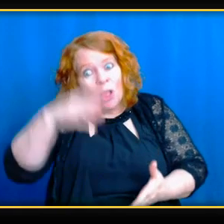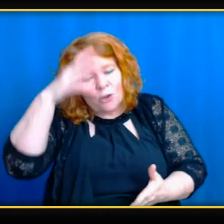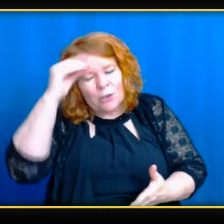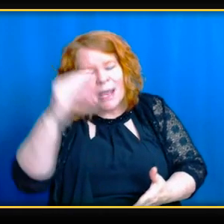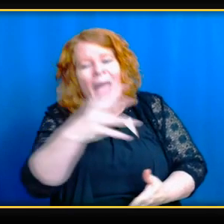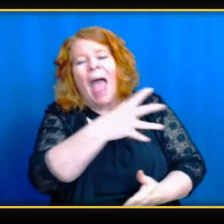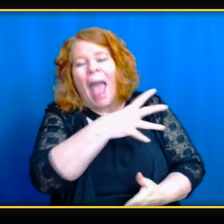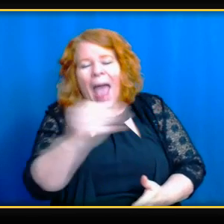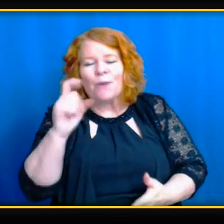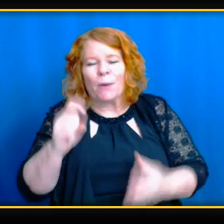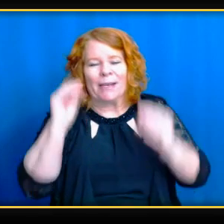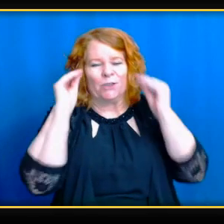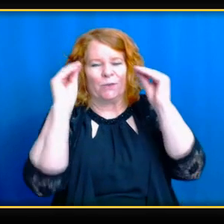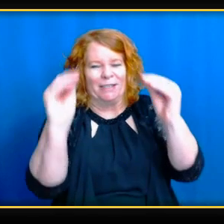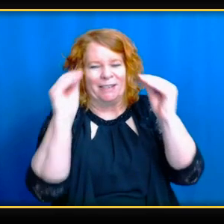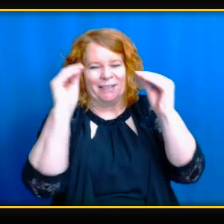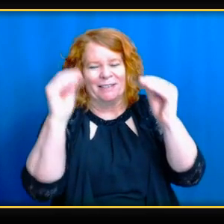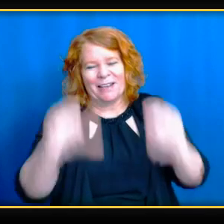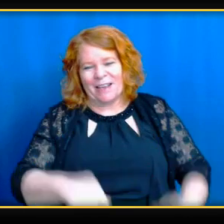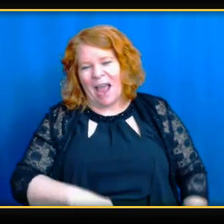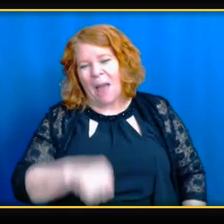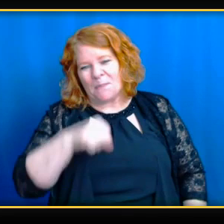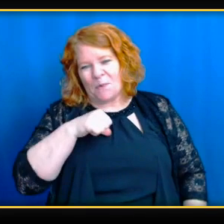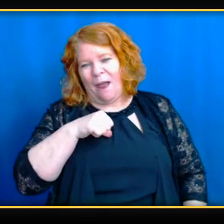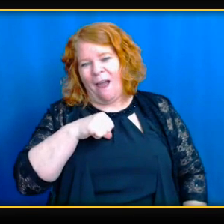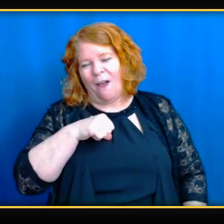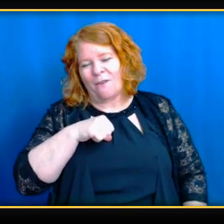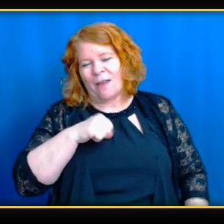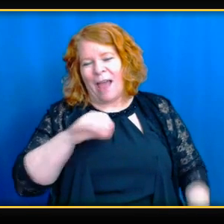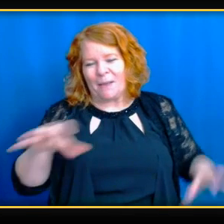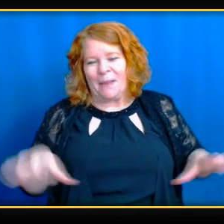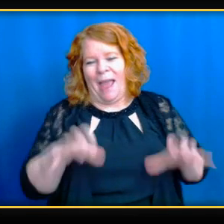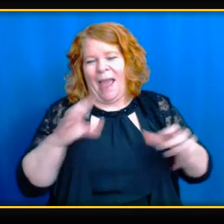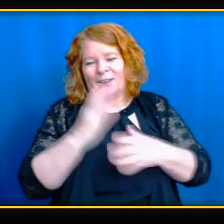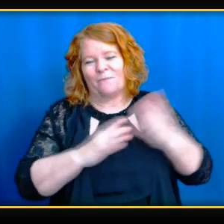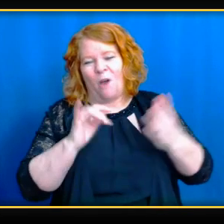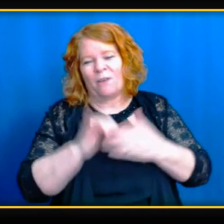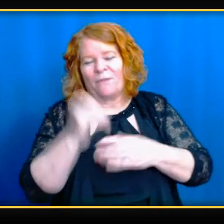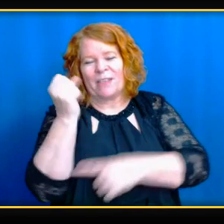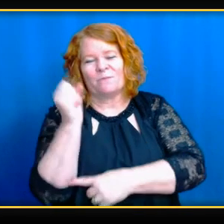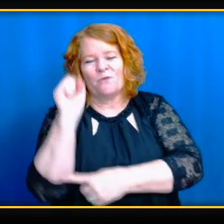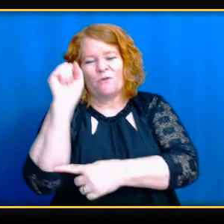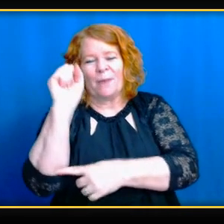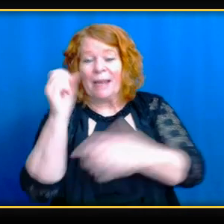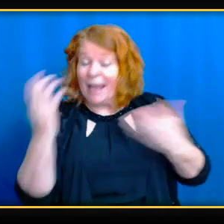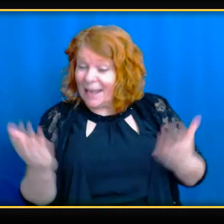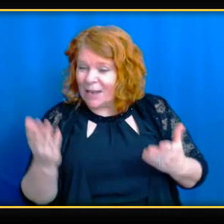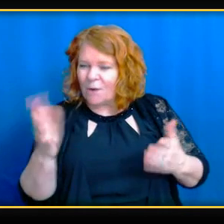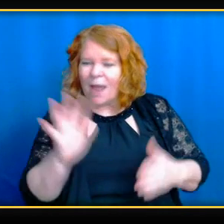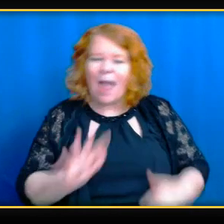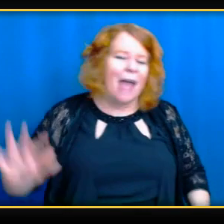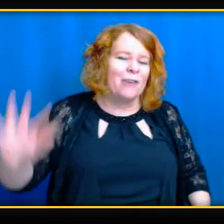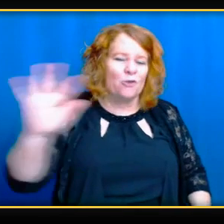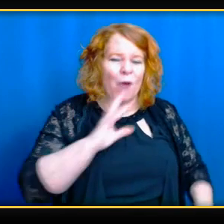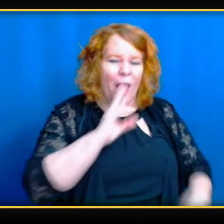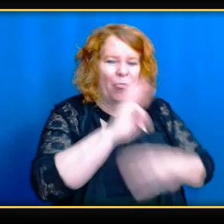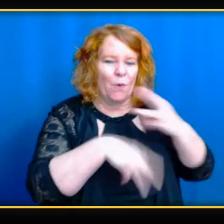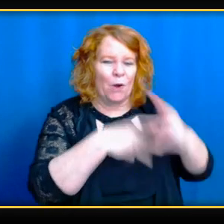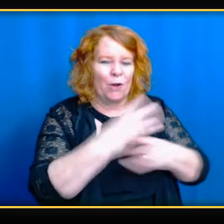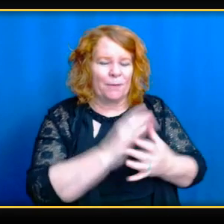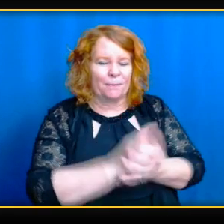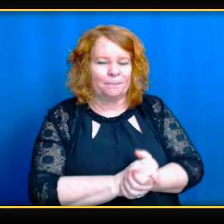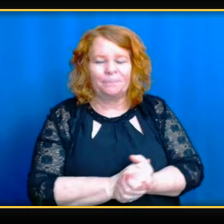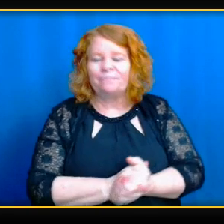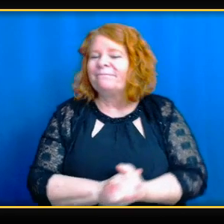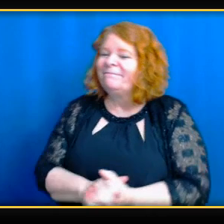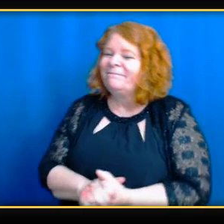very proud that I've been able to be an active part of this movement, both here and around the world. Judy, congratulations